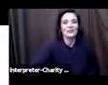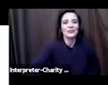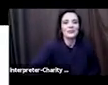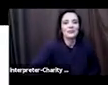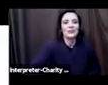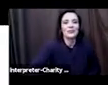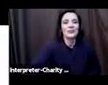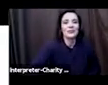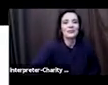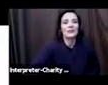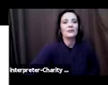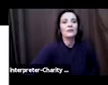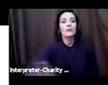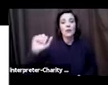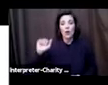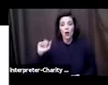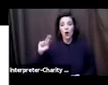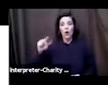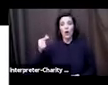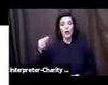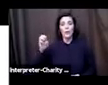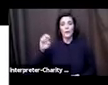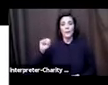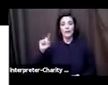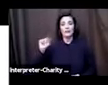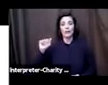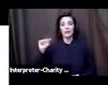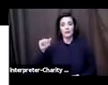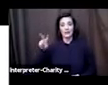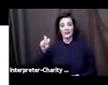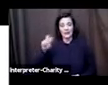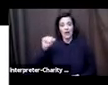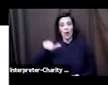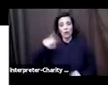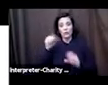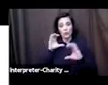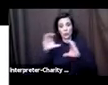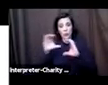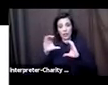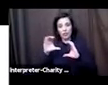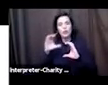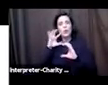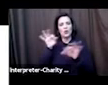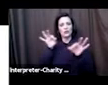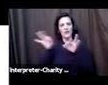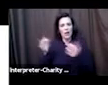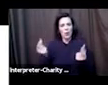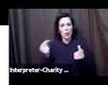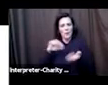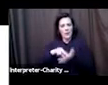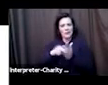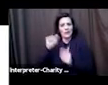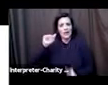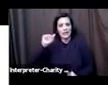about AAC, or augmentative and alternative communication. And so we're going to define what AAC is, and then we're also going to look at some